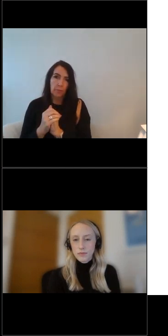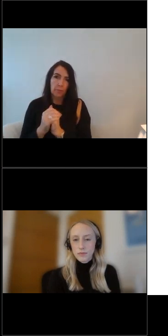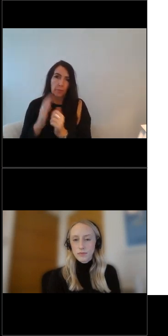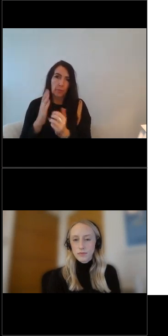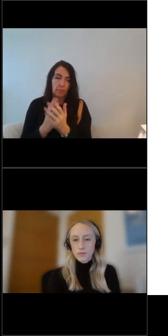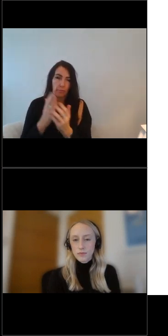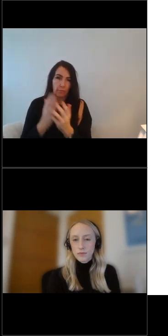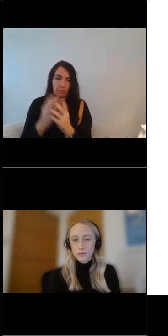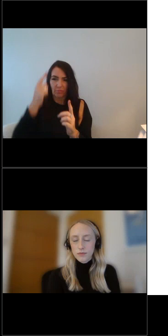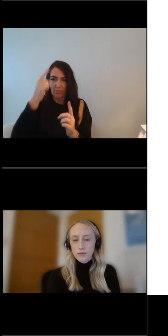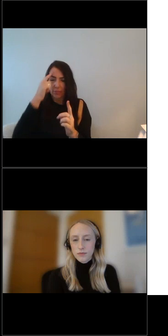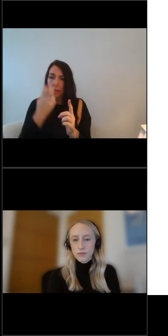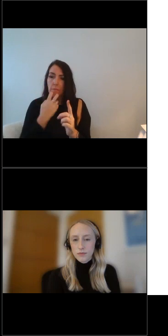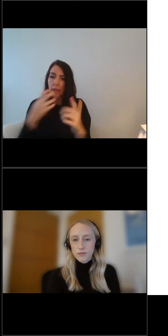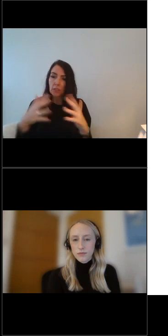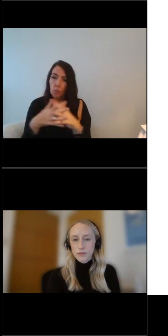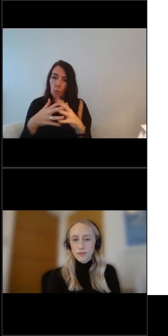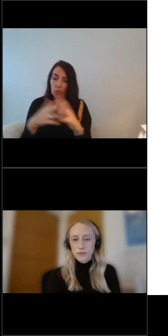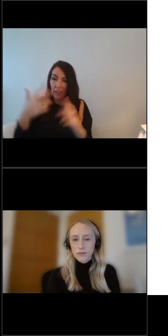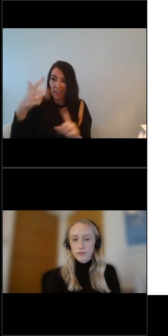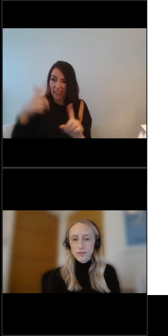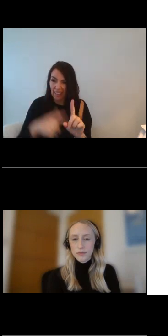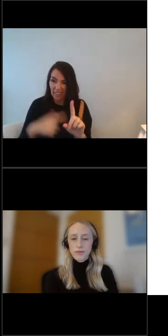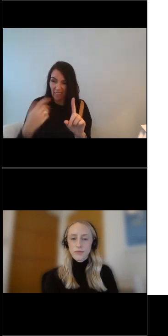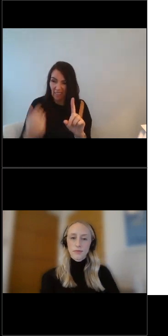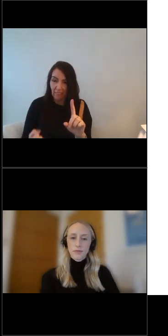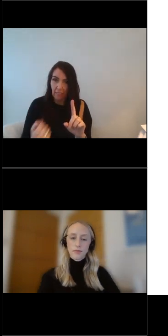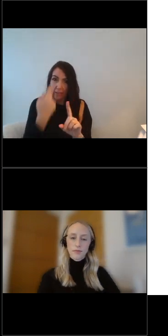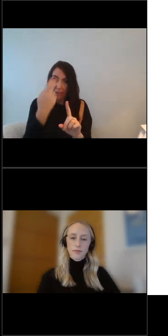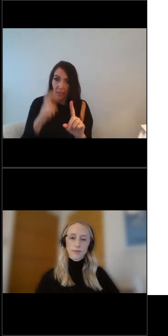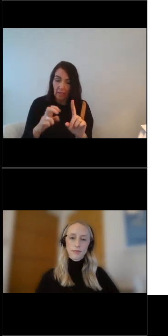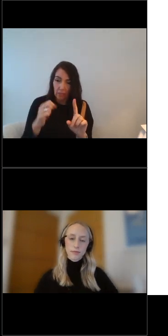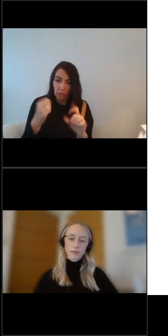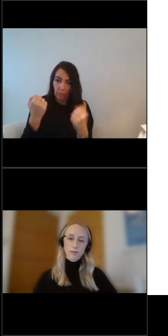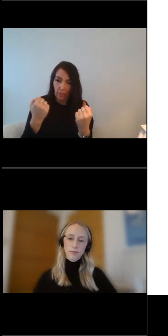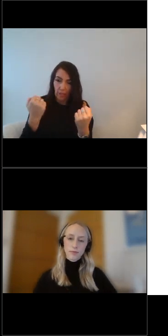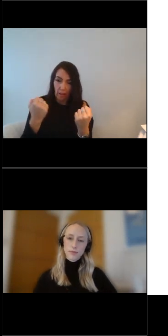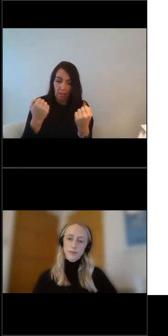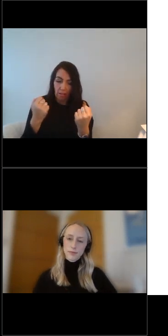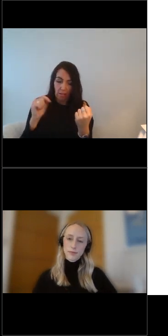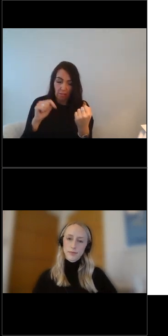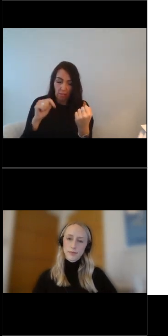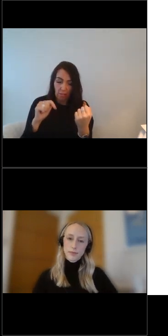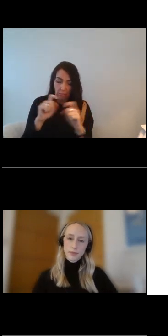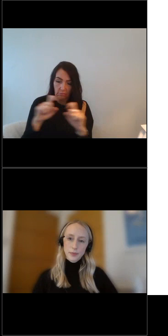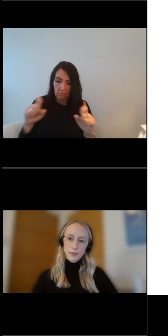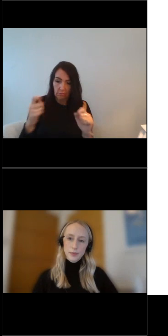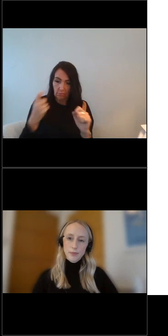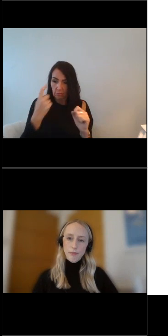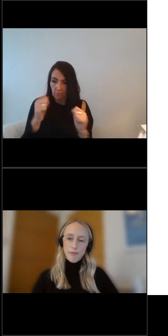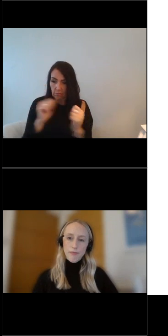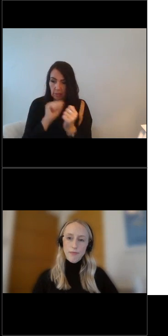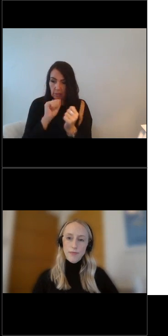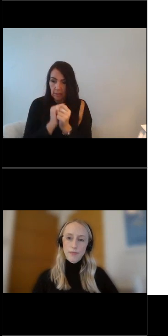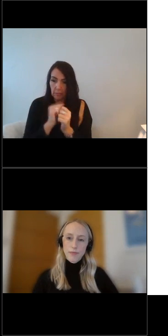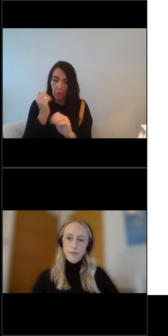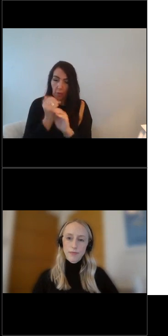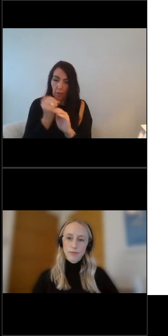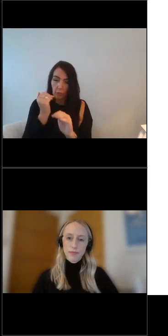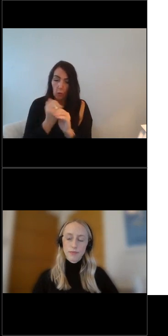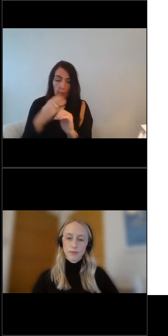the battery warranties last for 8 years, if that electric vehicle is doable for the job you've got for it, if you don't need